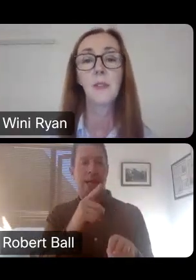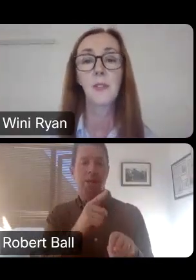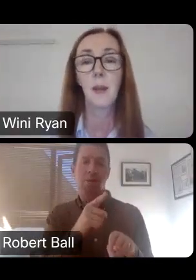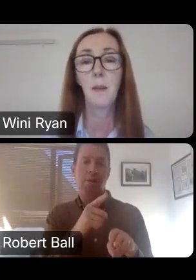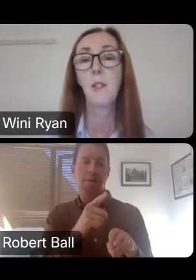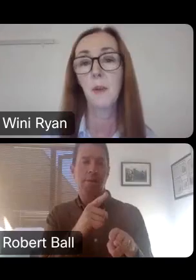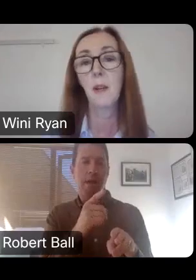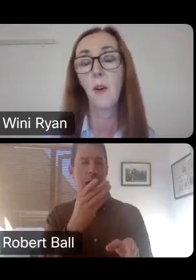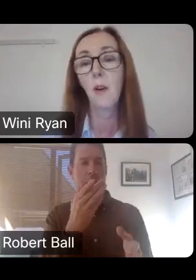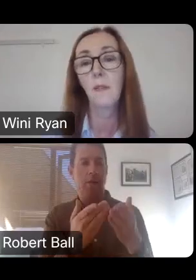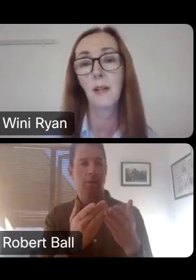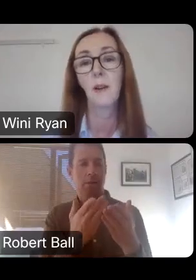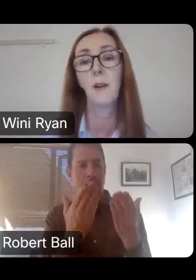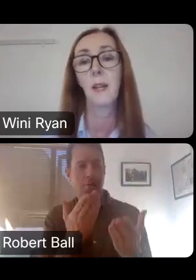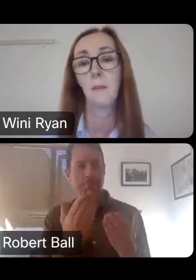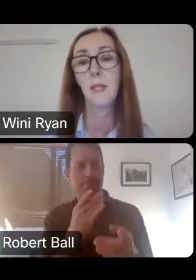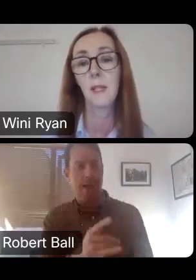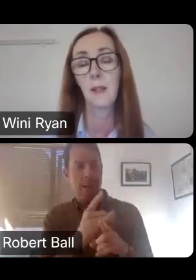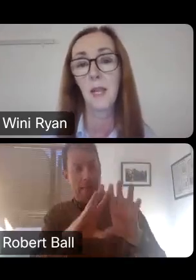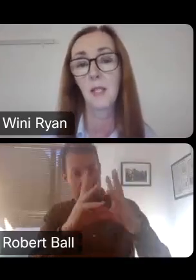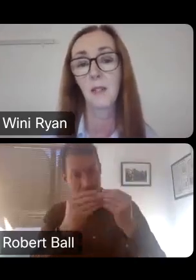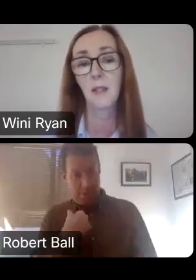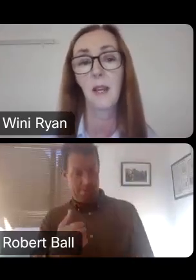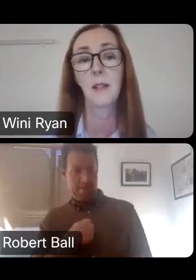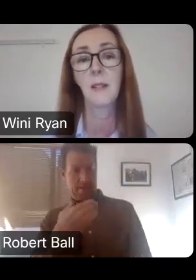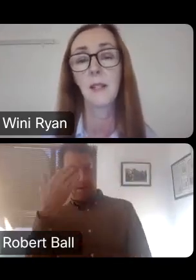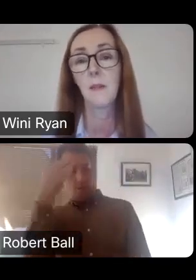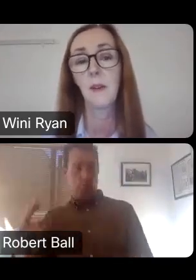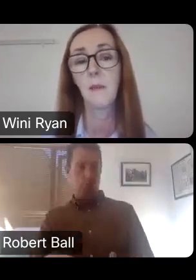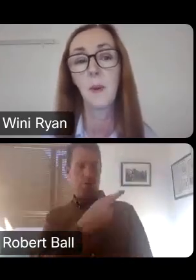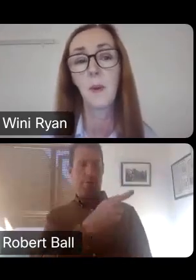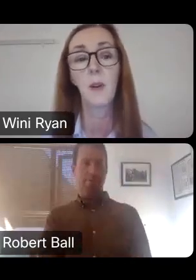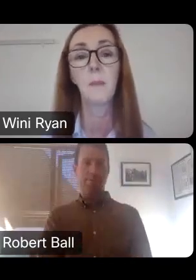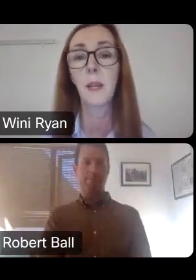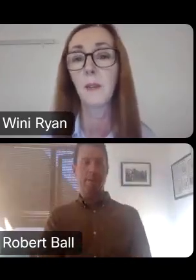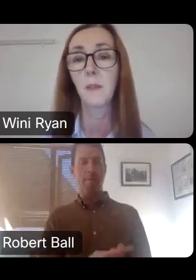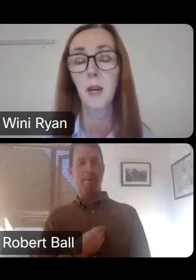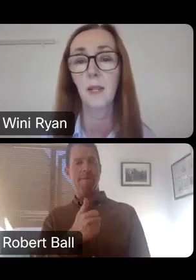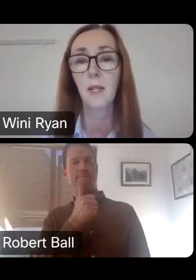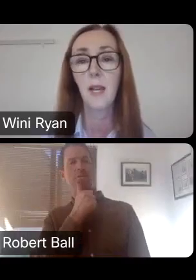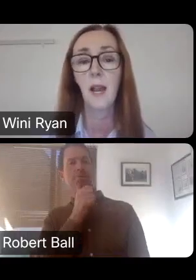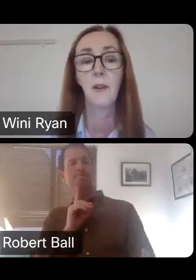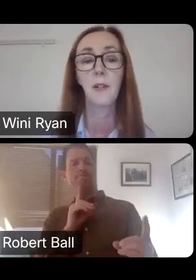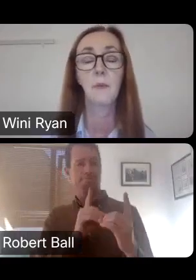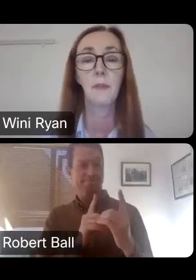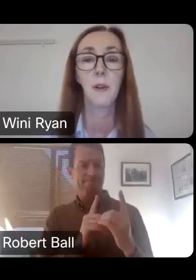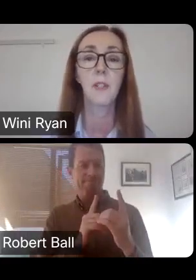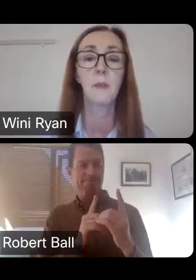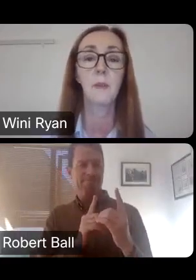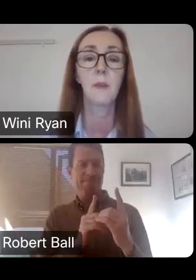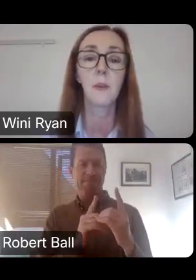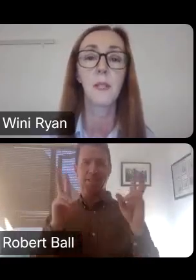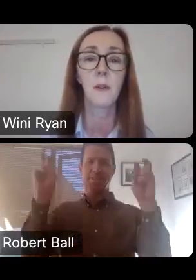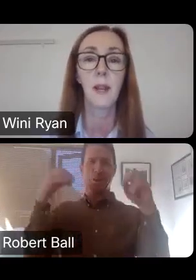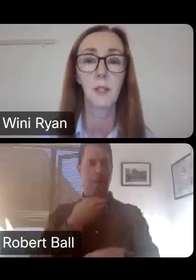there is a step between all of that learning and meeting the patient. And we call it beginner's mind. I've heard it referred to